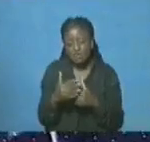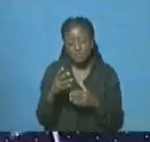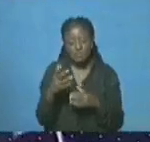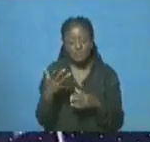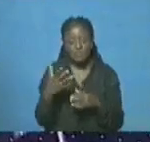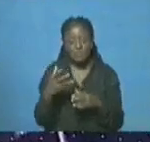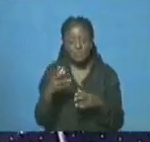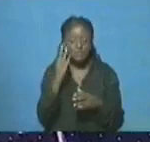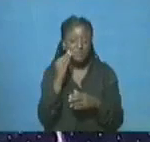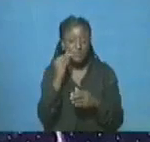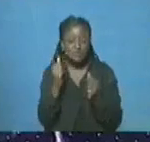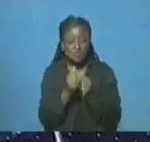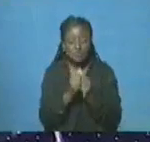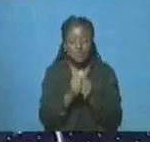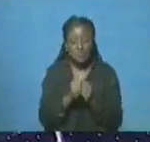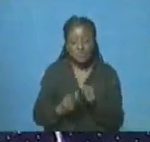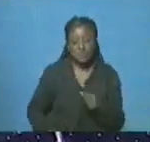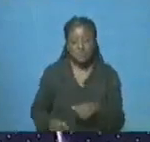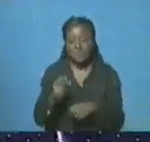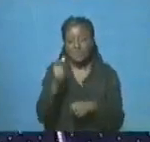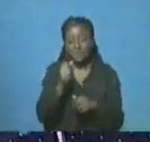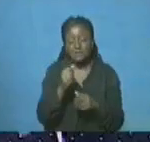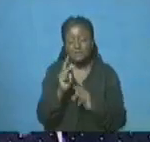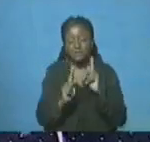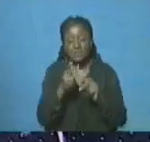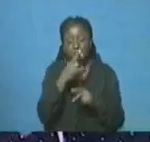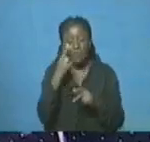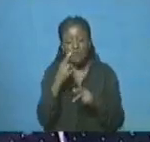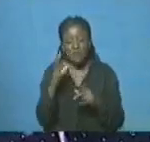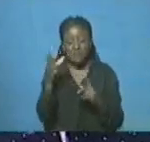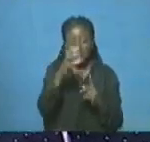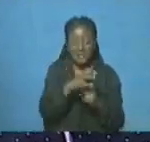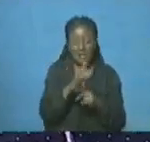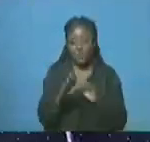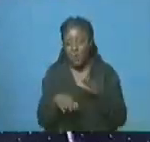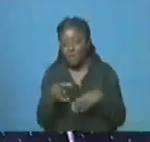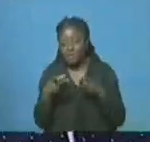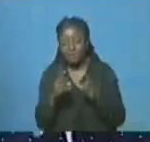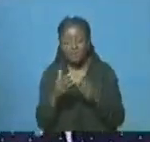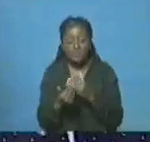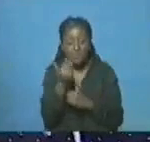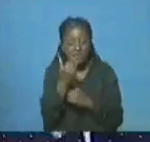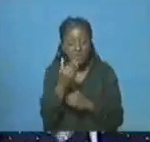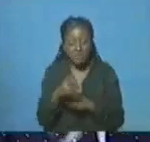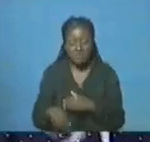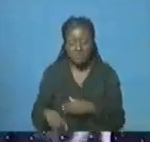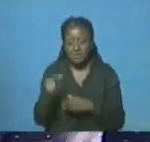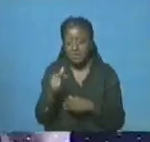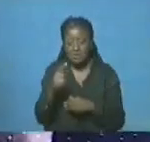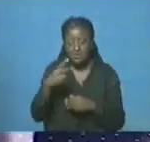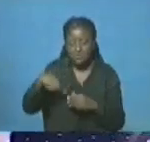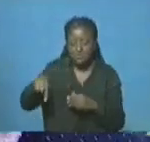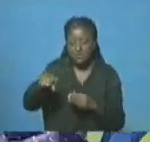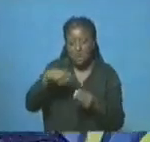attacked. Persons were walking during the mornings and dogs would have been about and ran up on them.